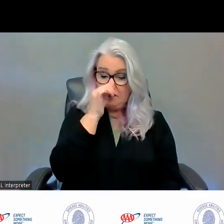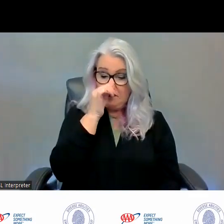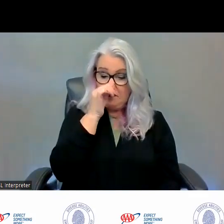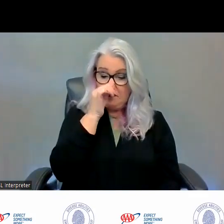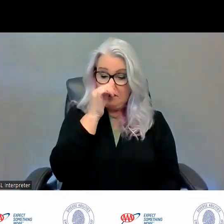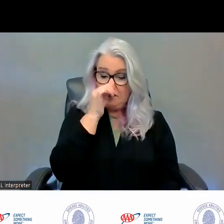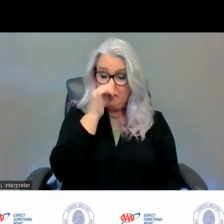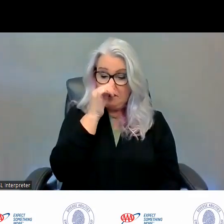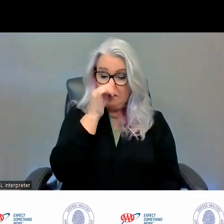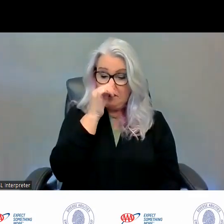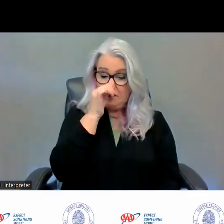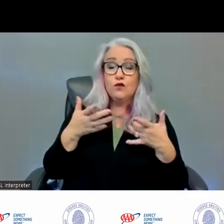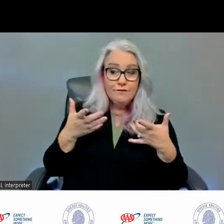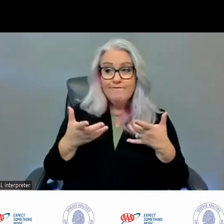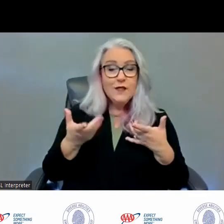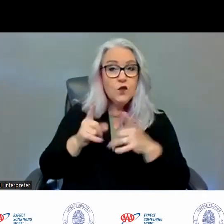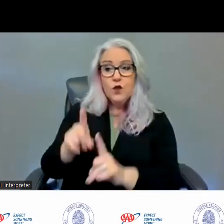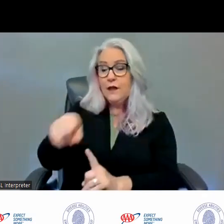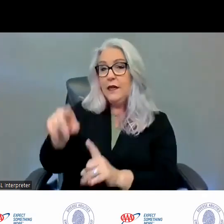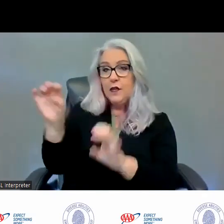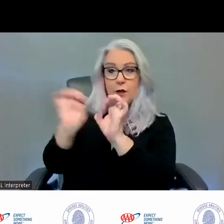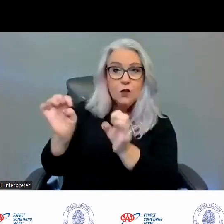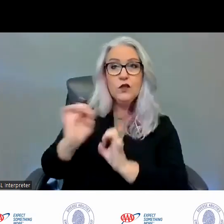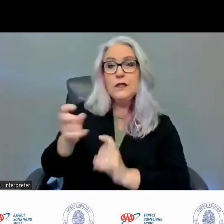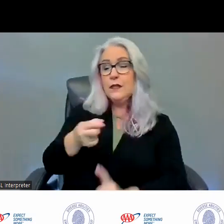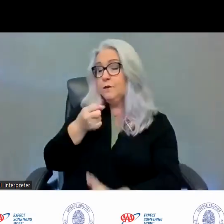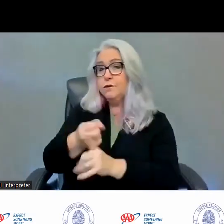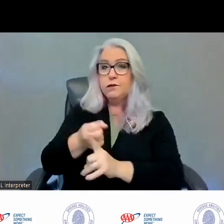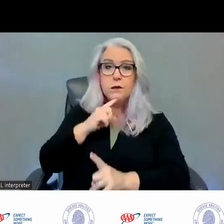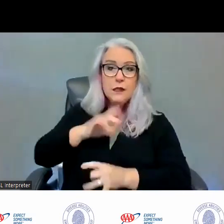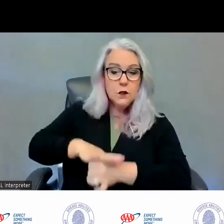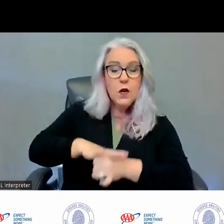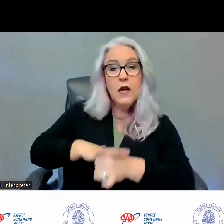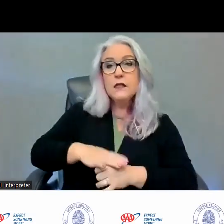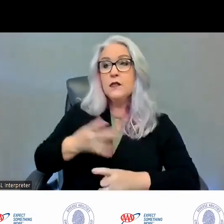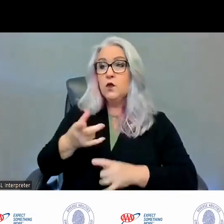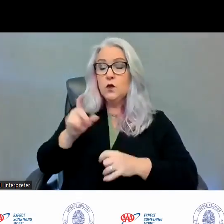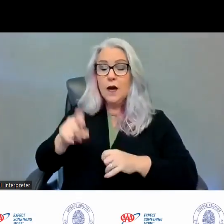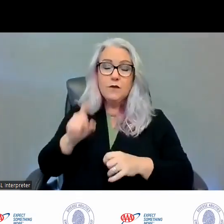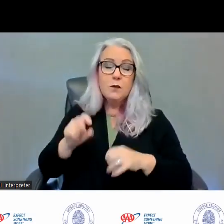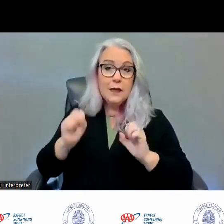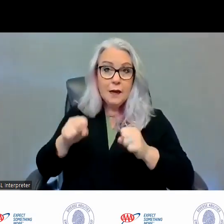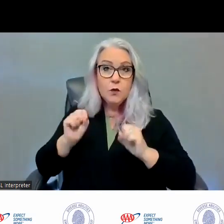their worst time. They're really stressed out. And so you have to be able to deal with,